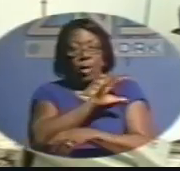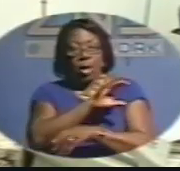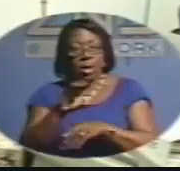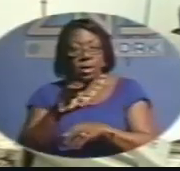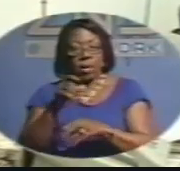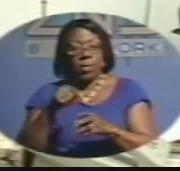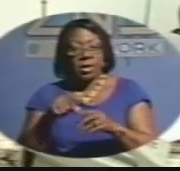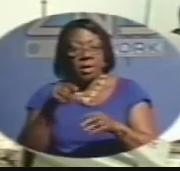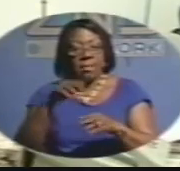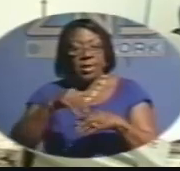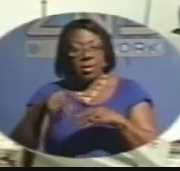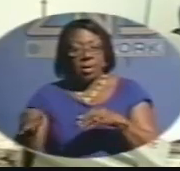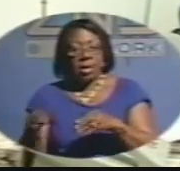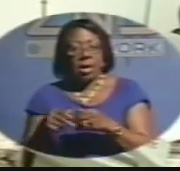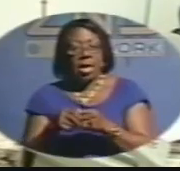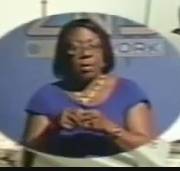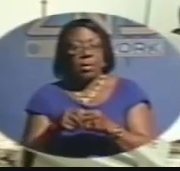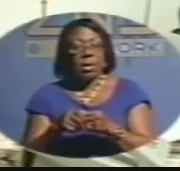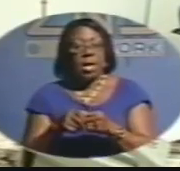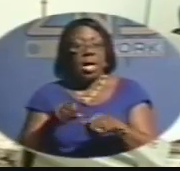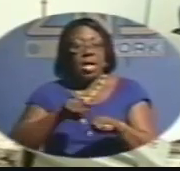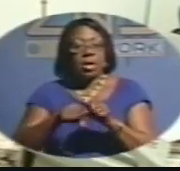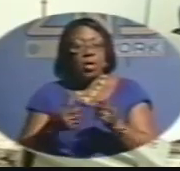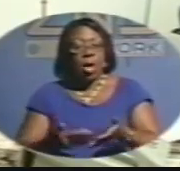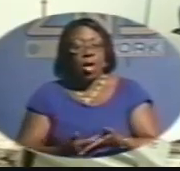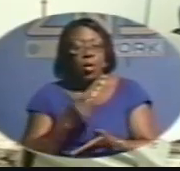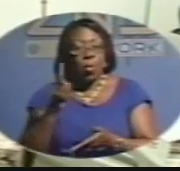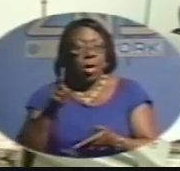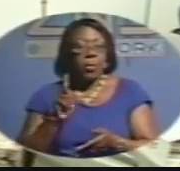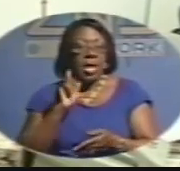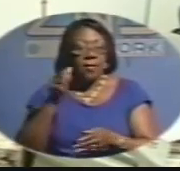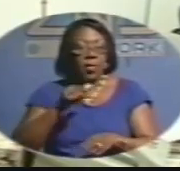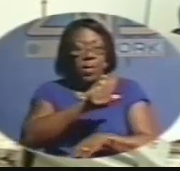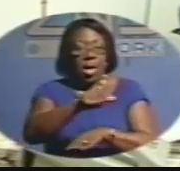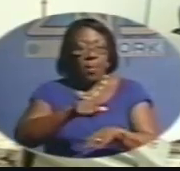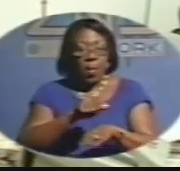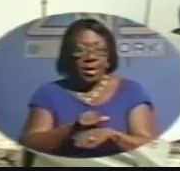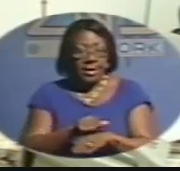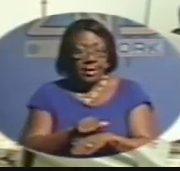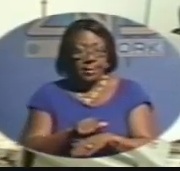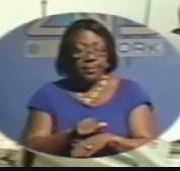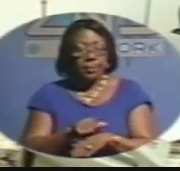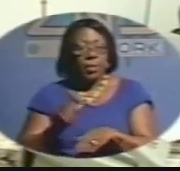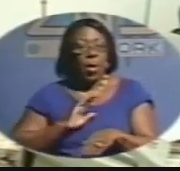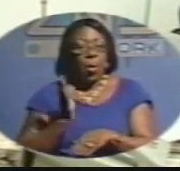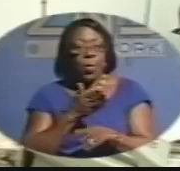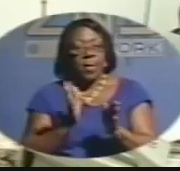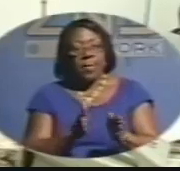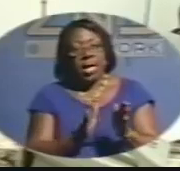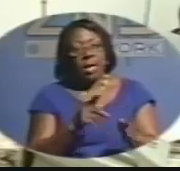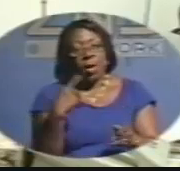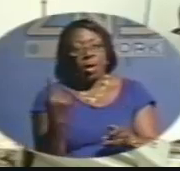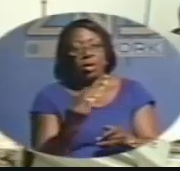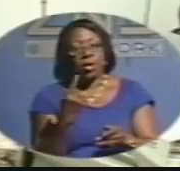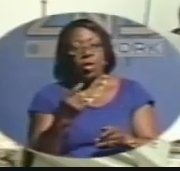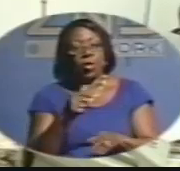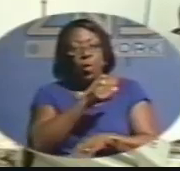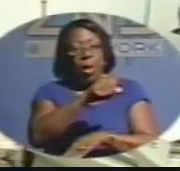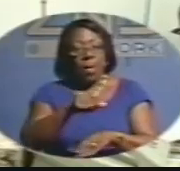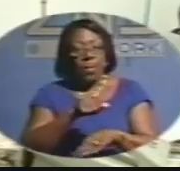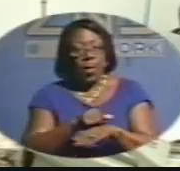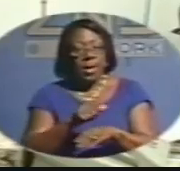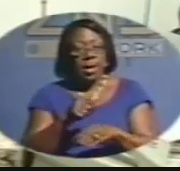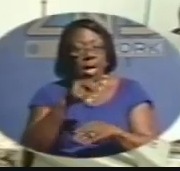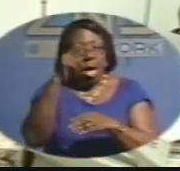indicated that she's stepping down, and so a new one will have to be appointed. We plan also to appoint